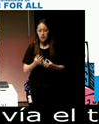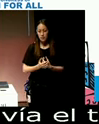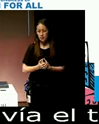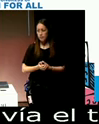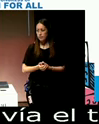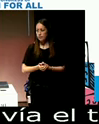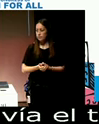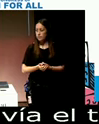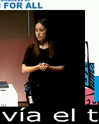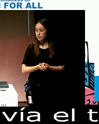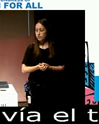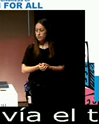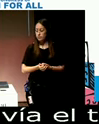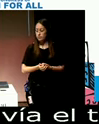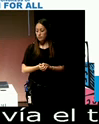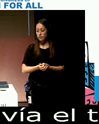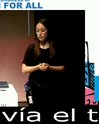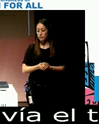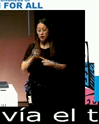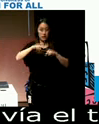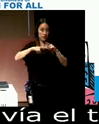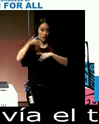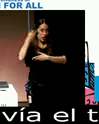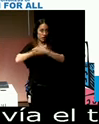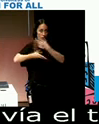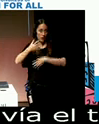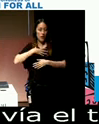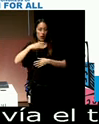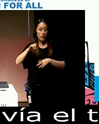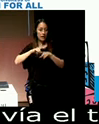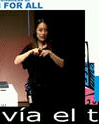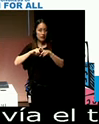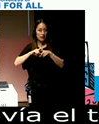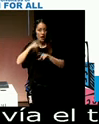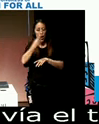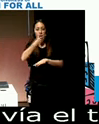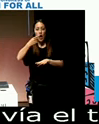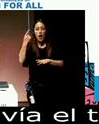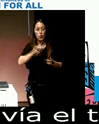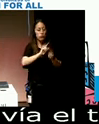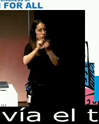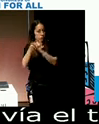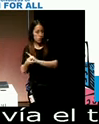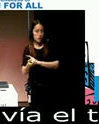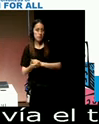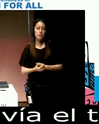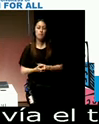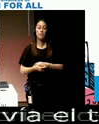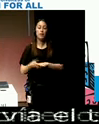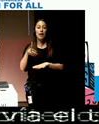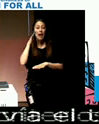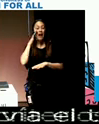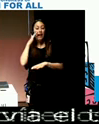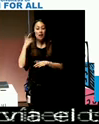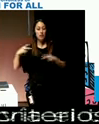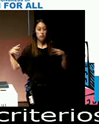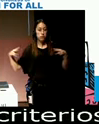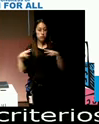We work on those criteria with the Paris region, the Île-de-France region